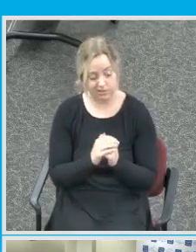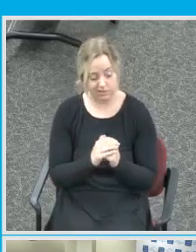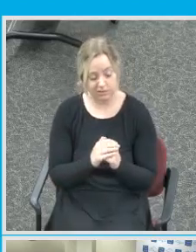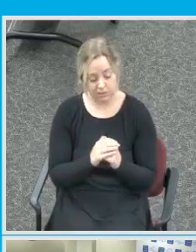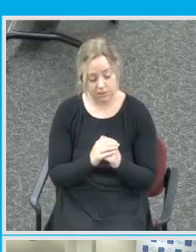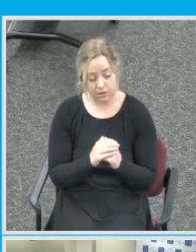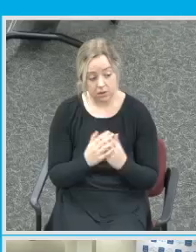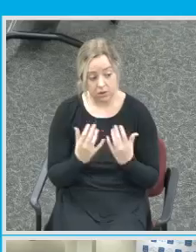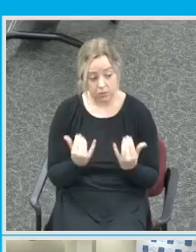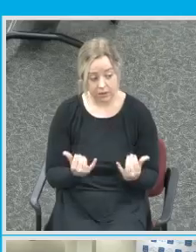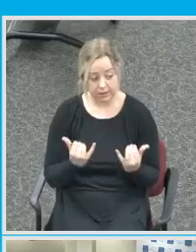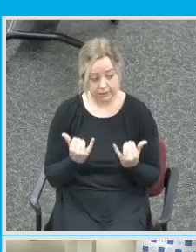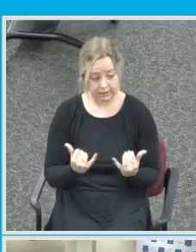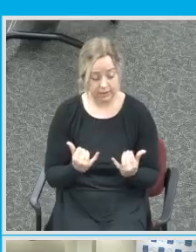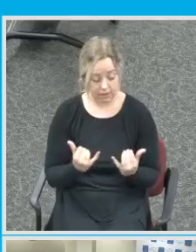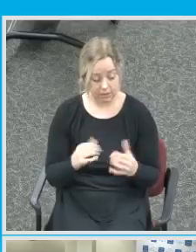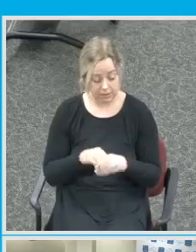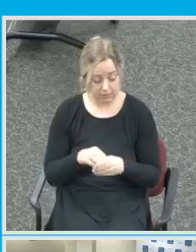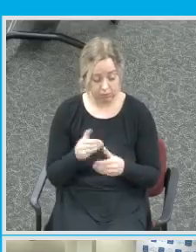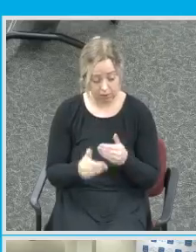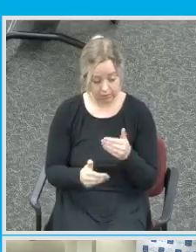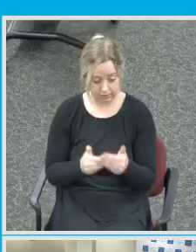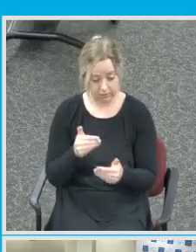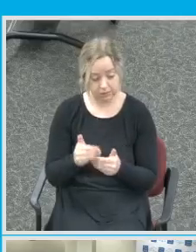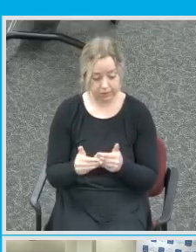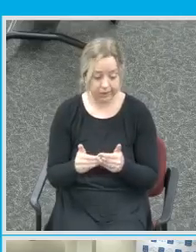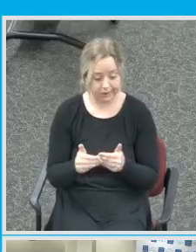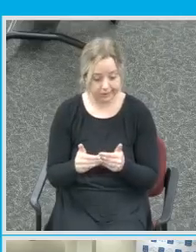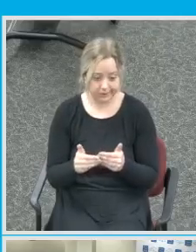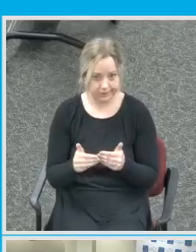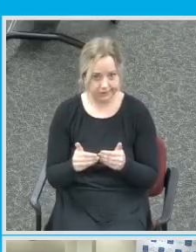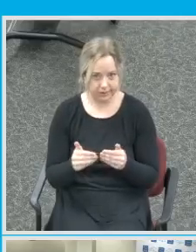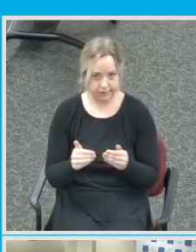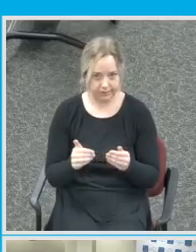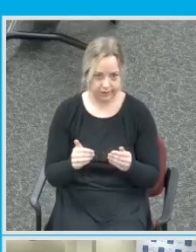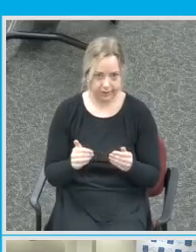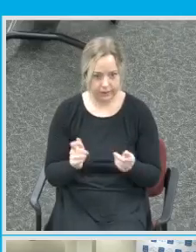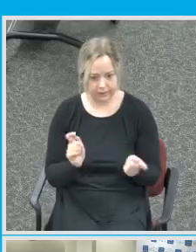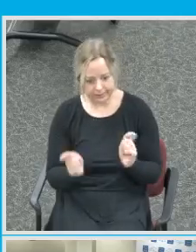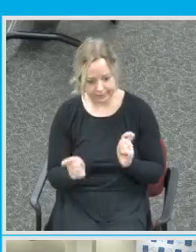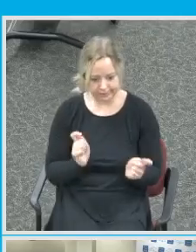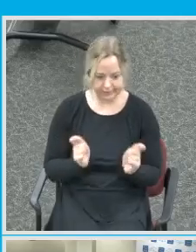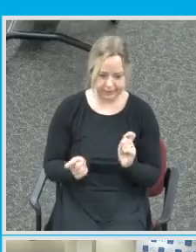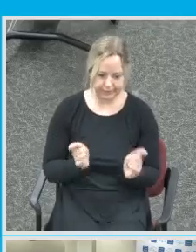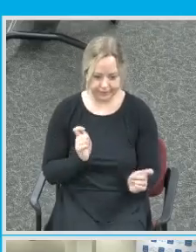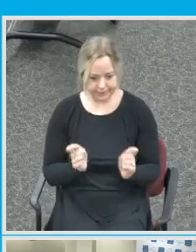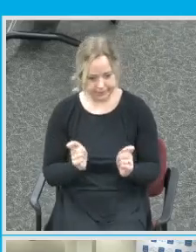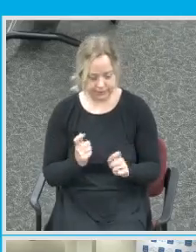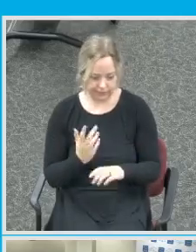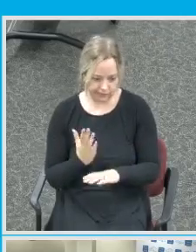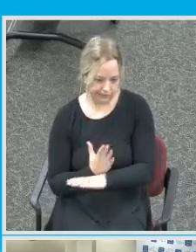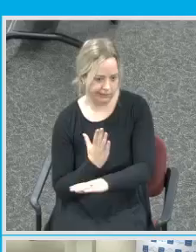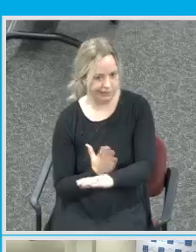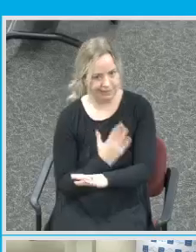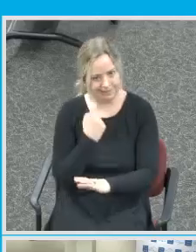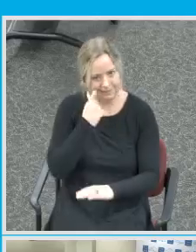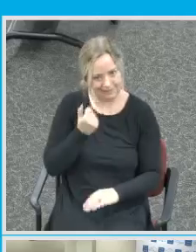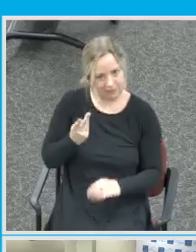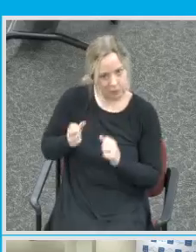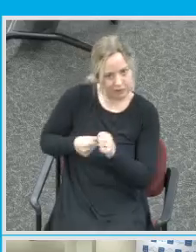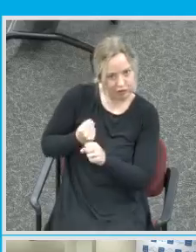And currently, I mean, we're in the process of resetting, refreshing, rebooting through the last few years, and that